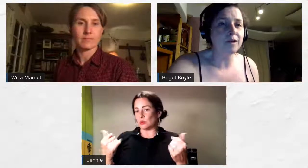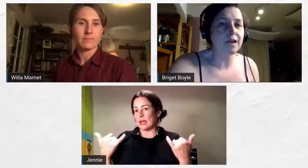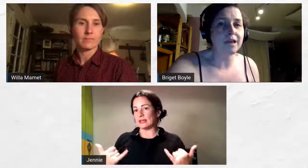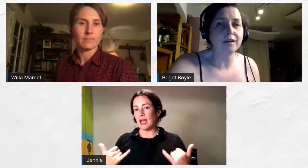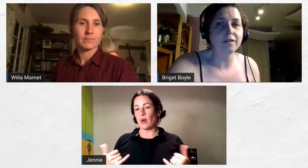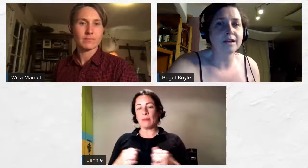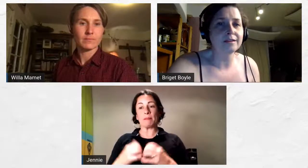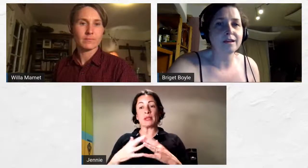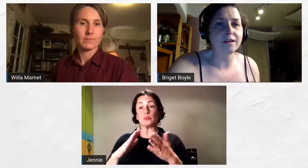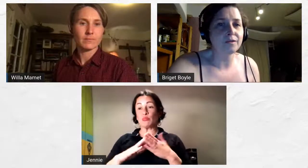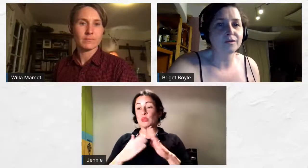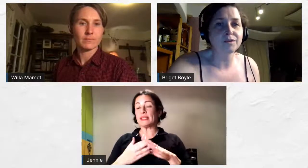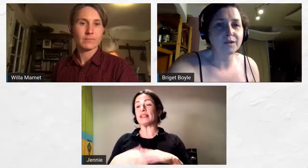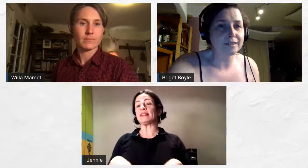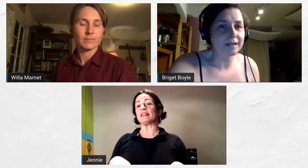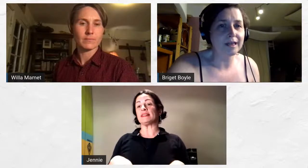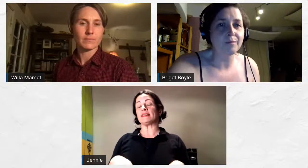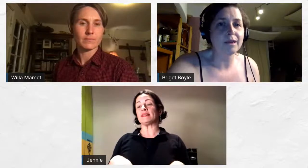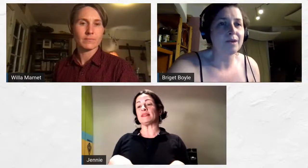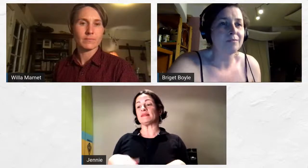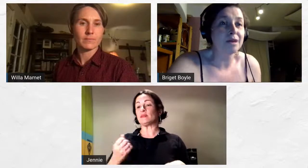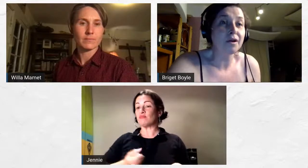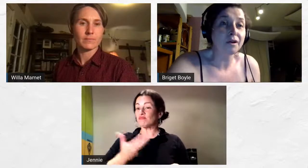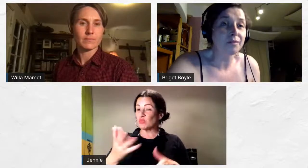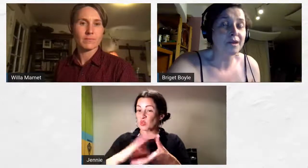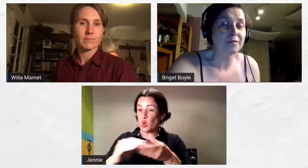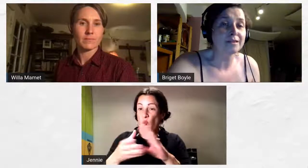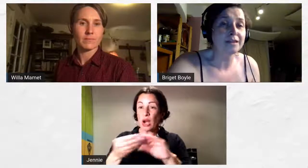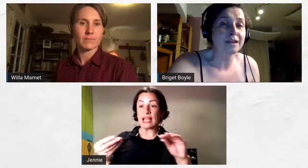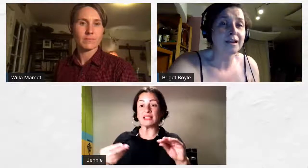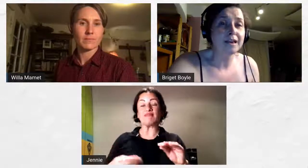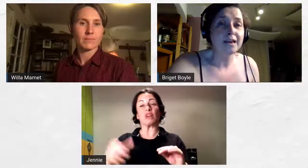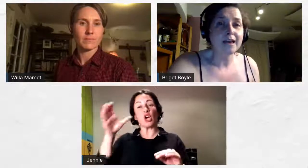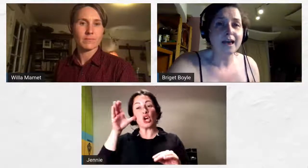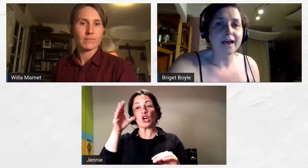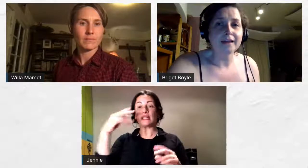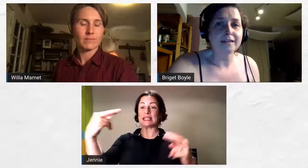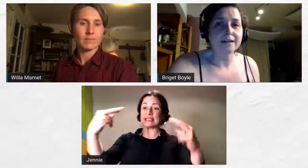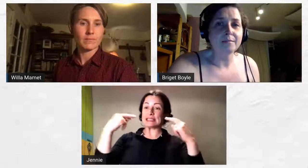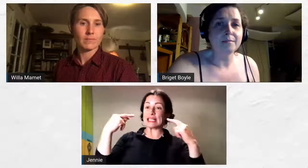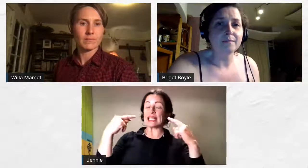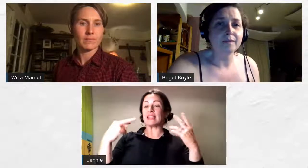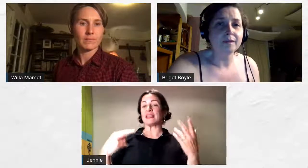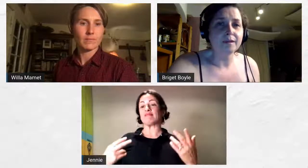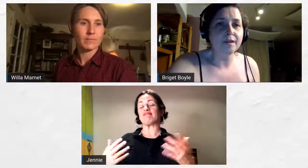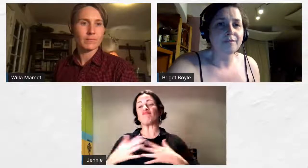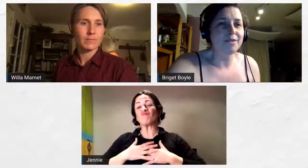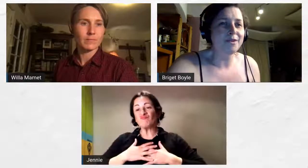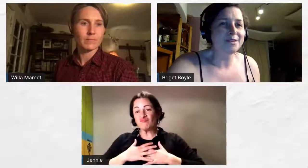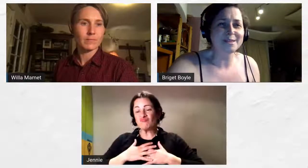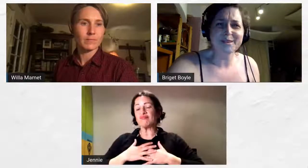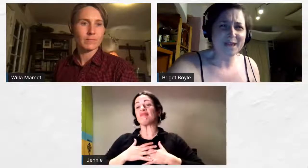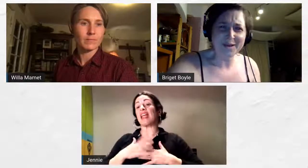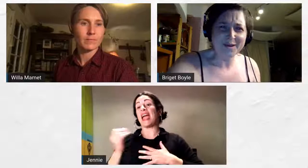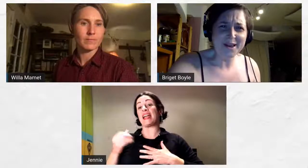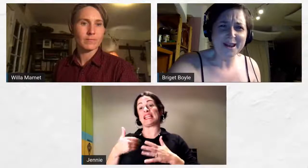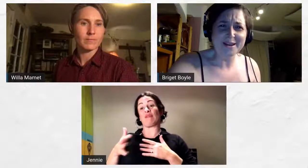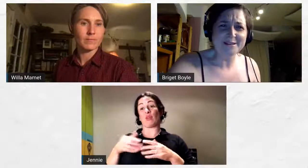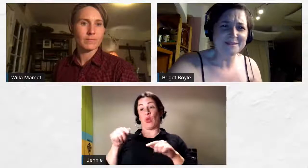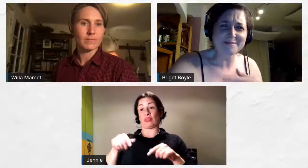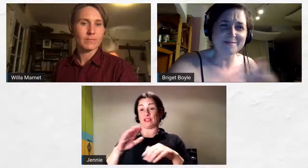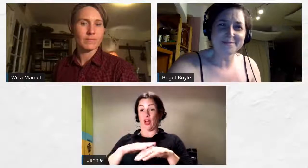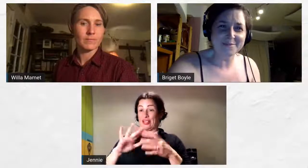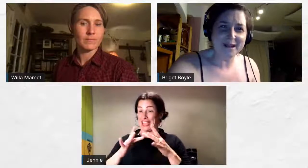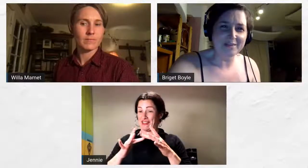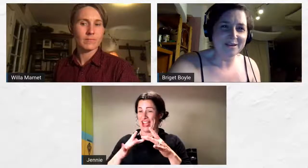builds community. It create, you know, there's storytelling. We can be heard. We can be seen. And even though this is on the internet,